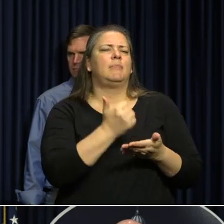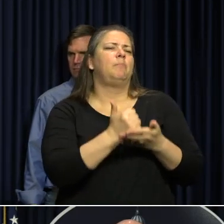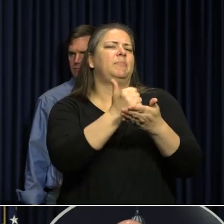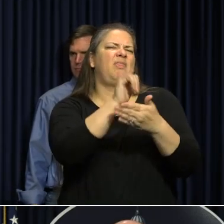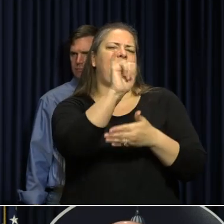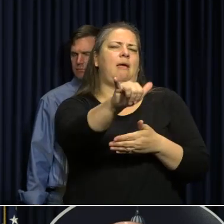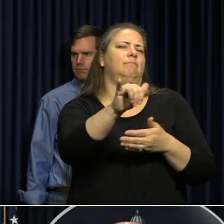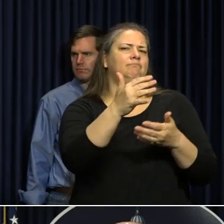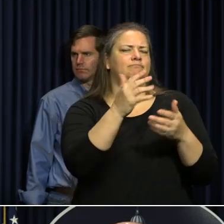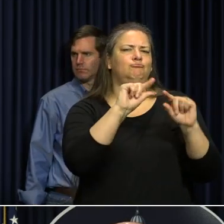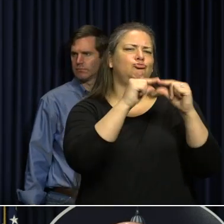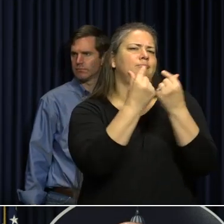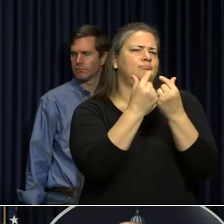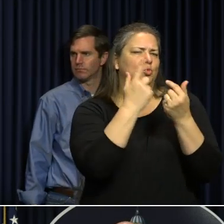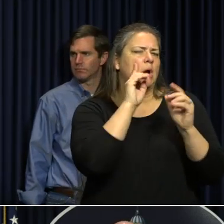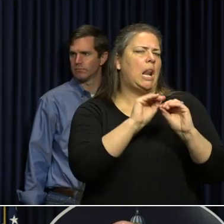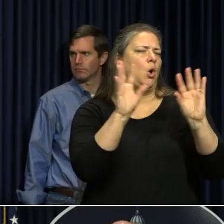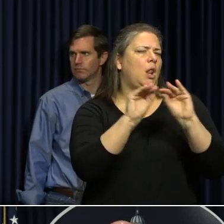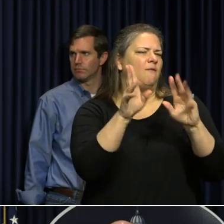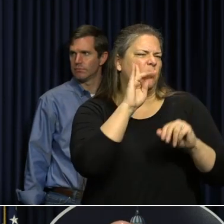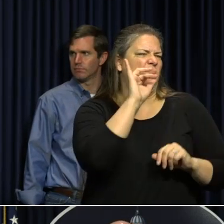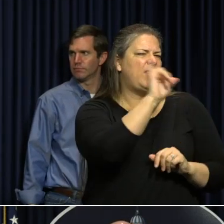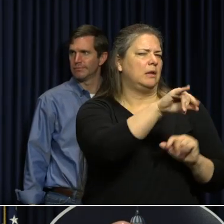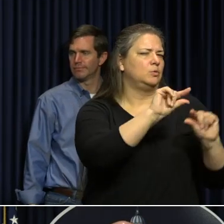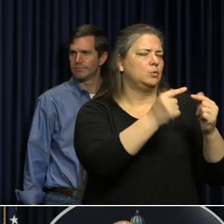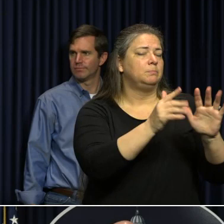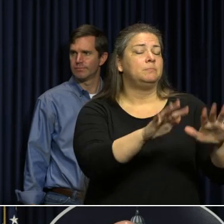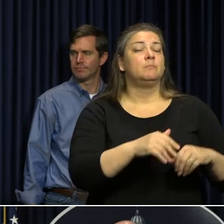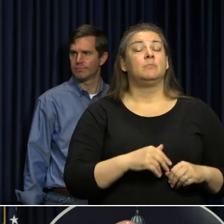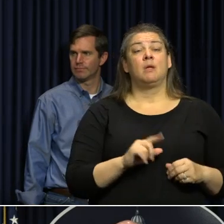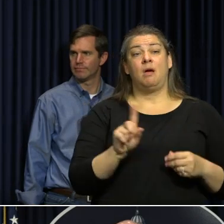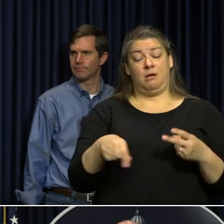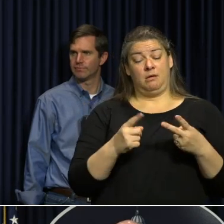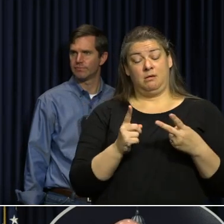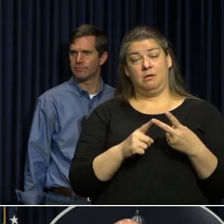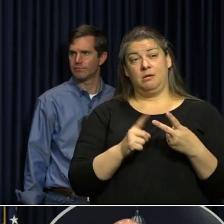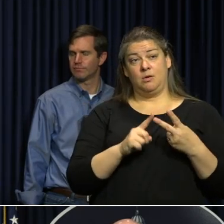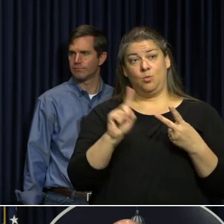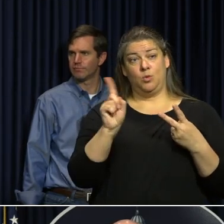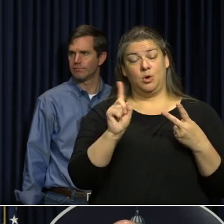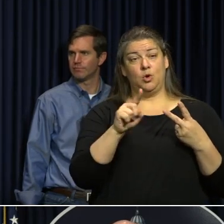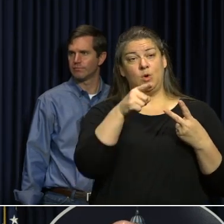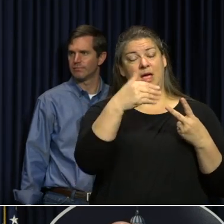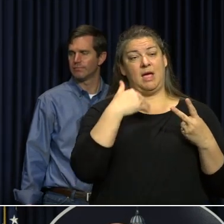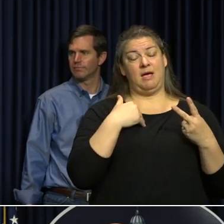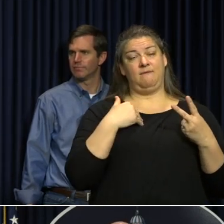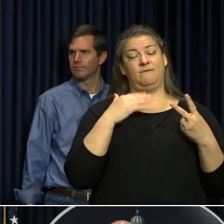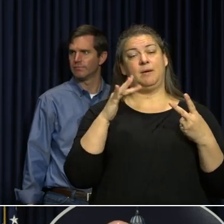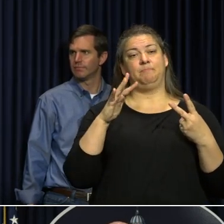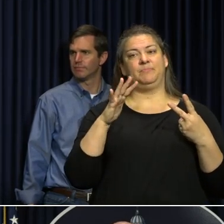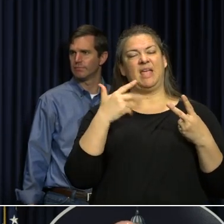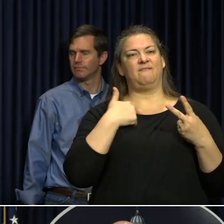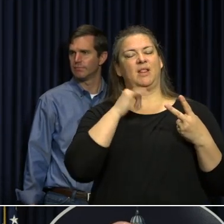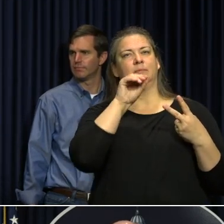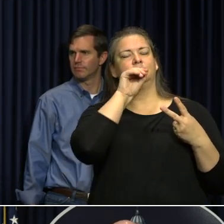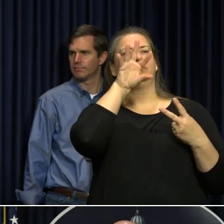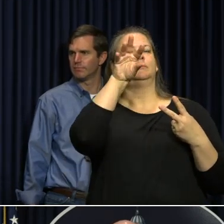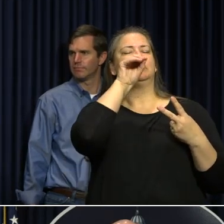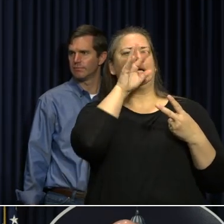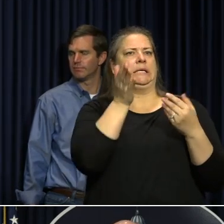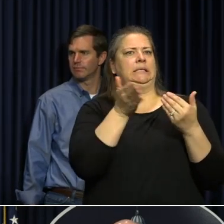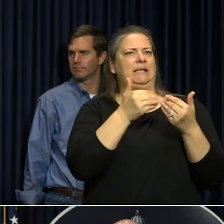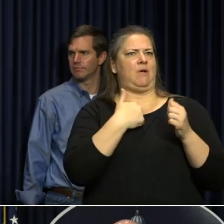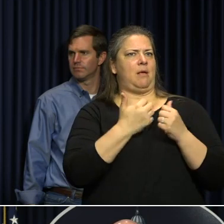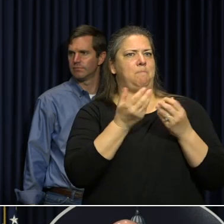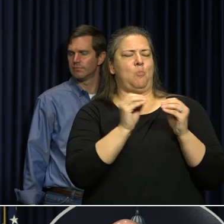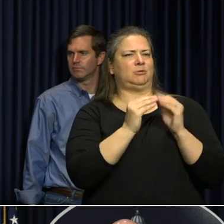of clarity. The second special area is areas where you aerosolize secretions. That's the most prominent way